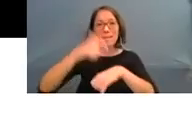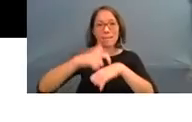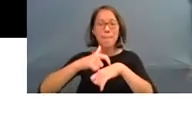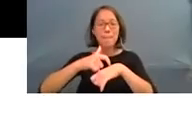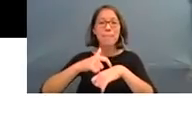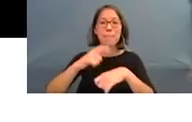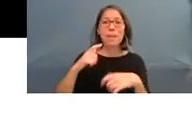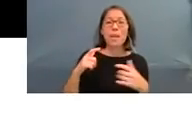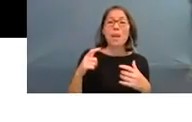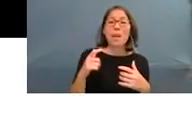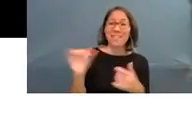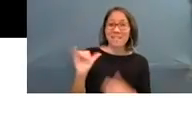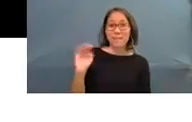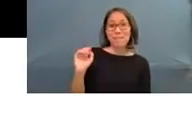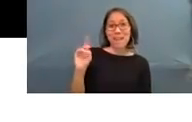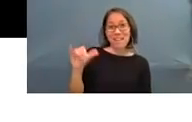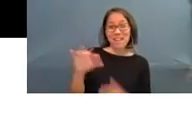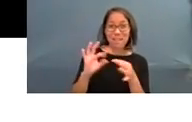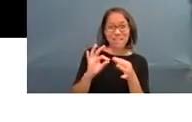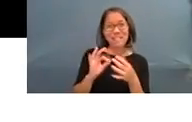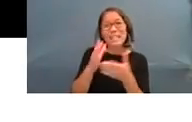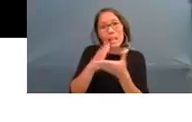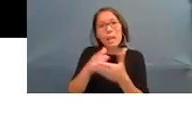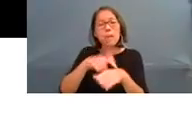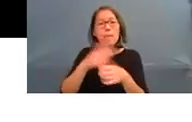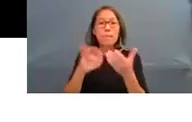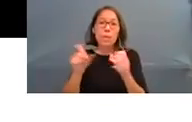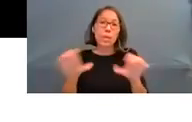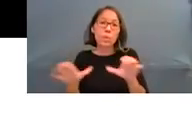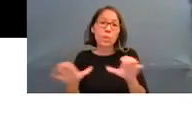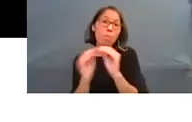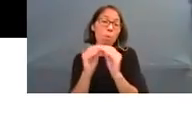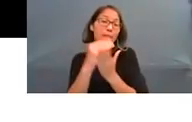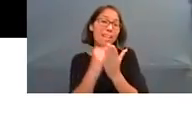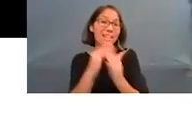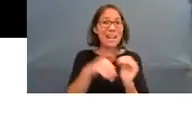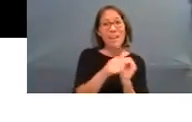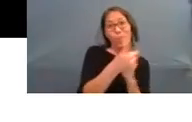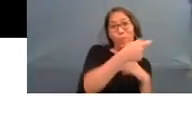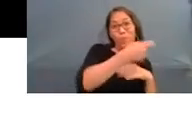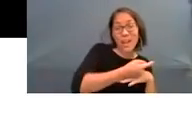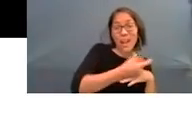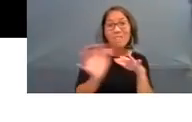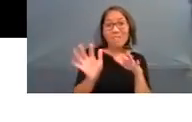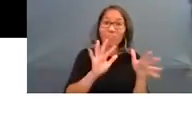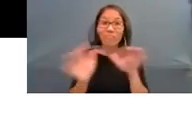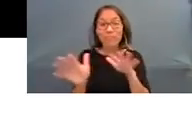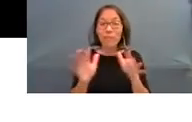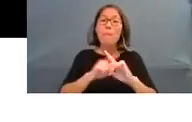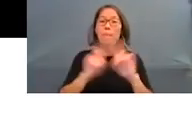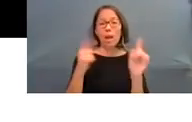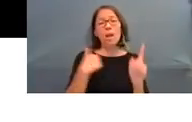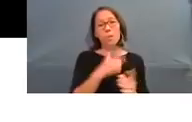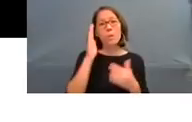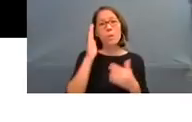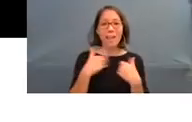Mandy mentioned, you know, there might be periods of time where you're able to do a few more lessons than another period of time during the day. But we will